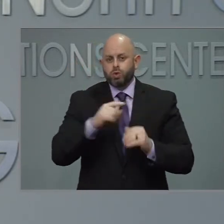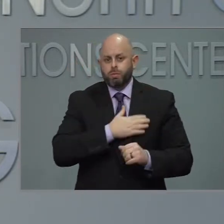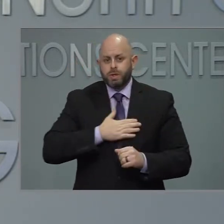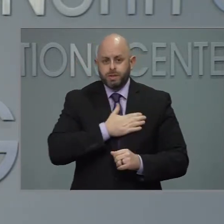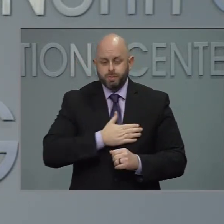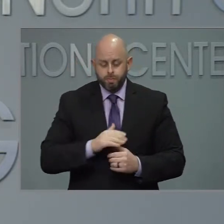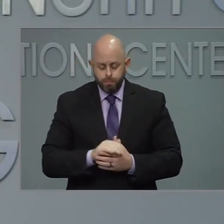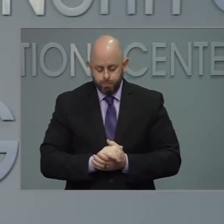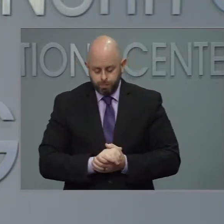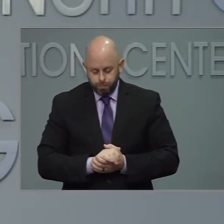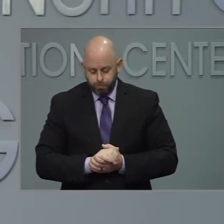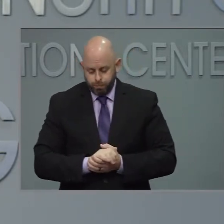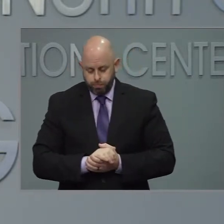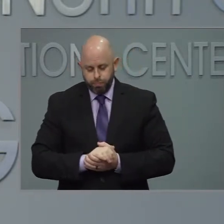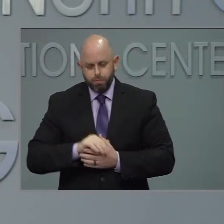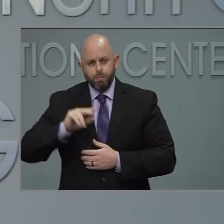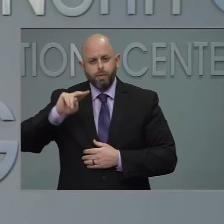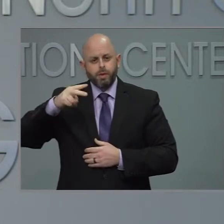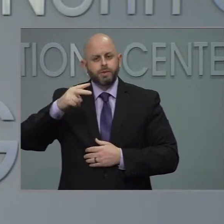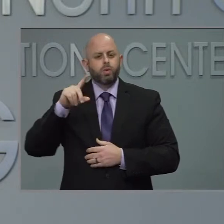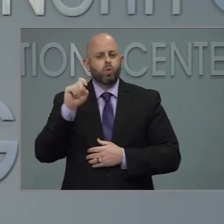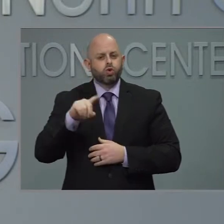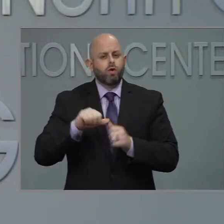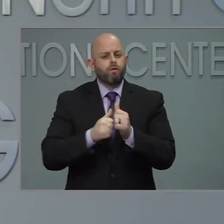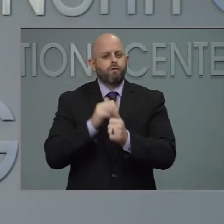We have a follow-up, Dawn Vaughn, News and Observer.